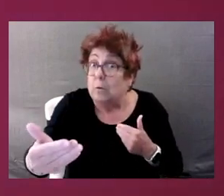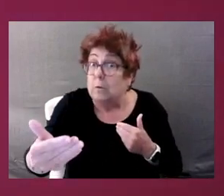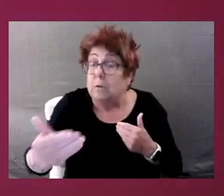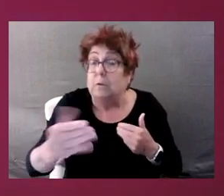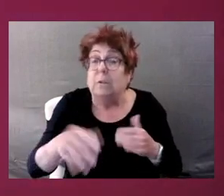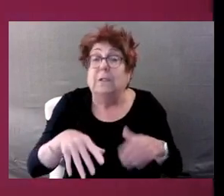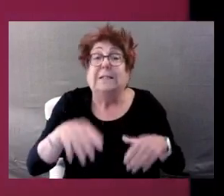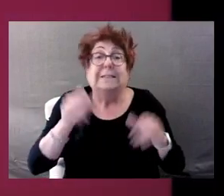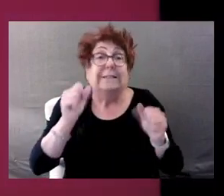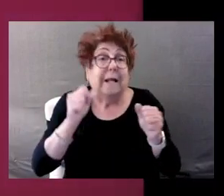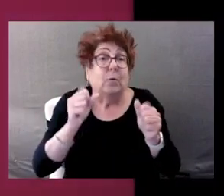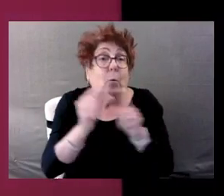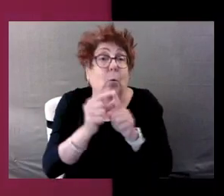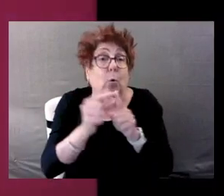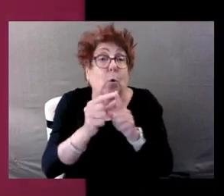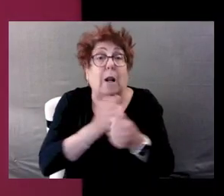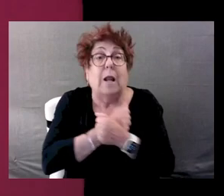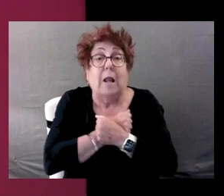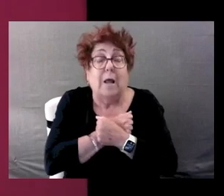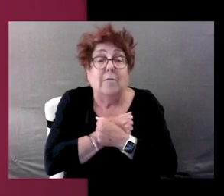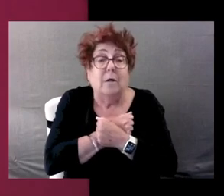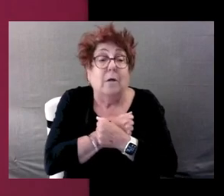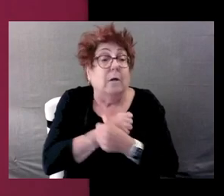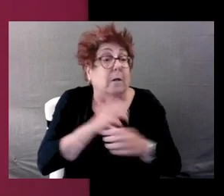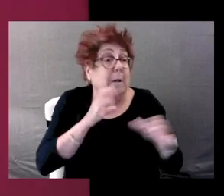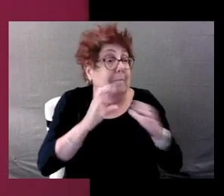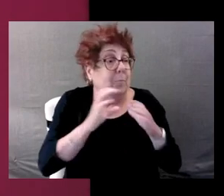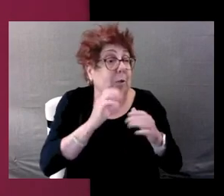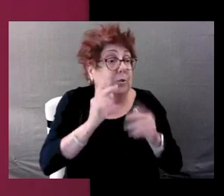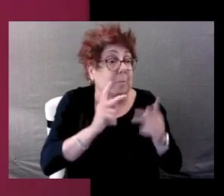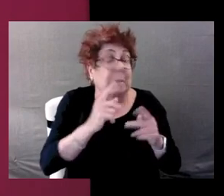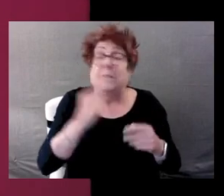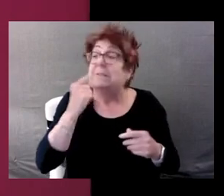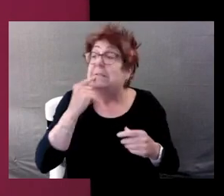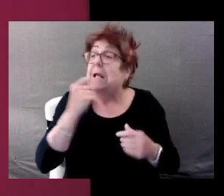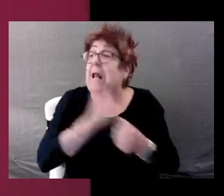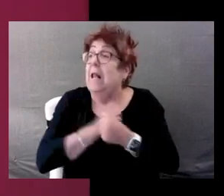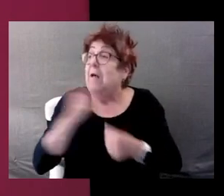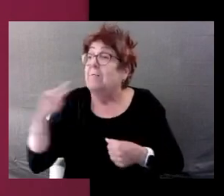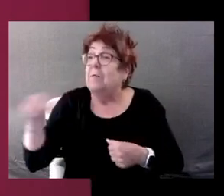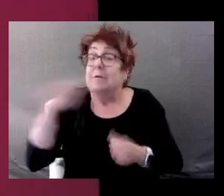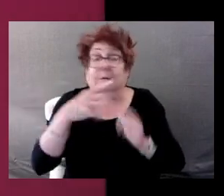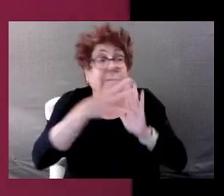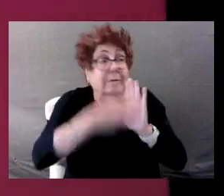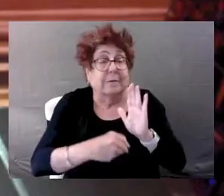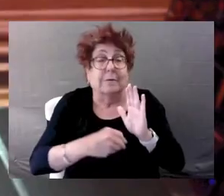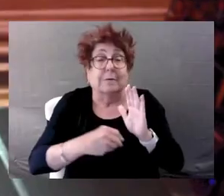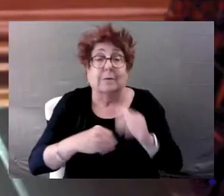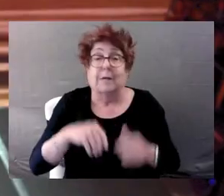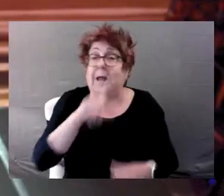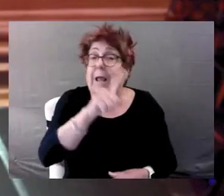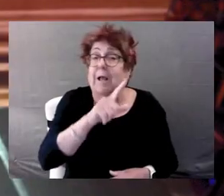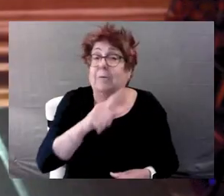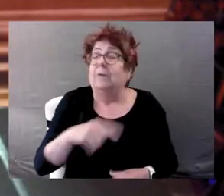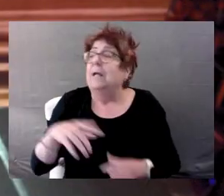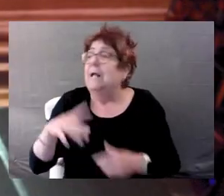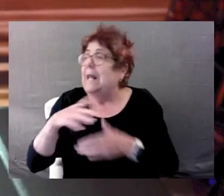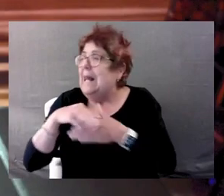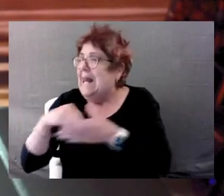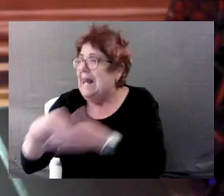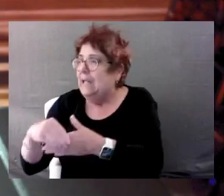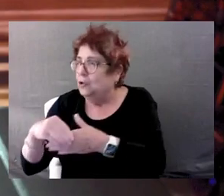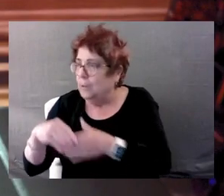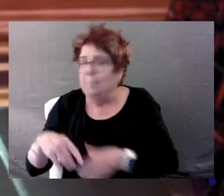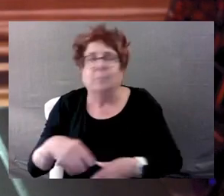need communications people. Say love. Love. L, leadership. I need you